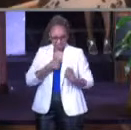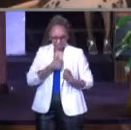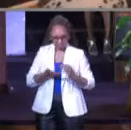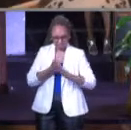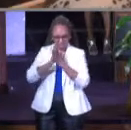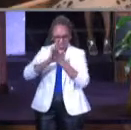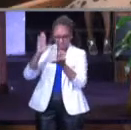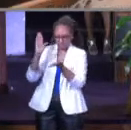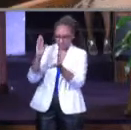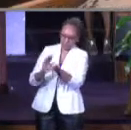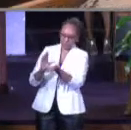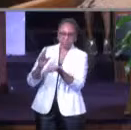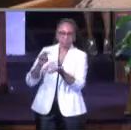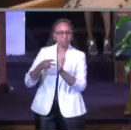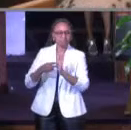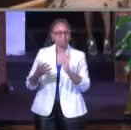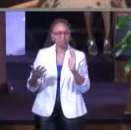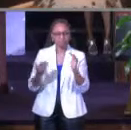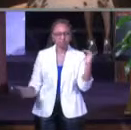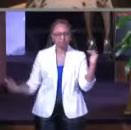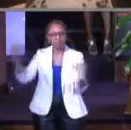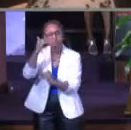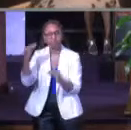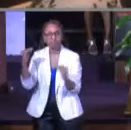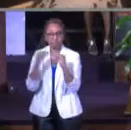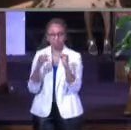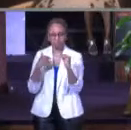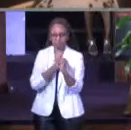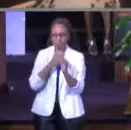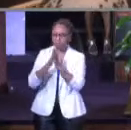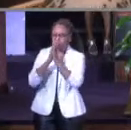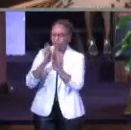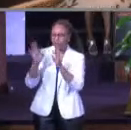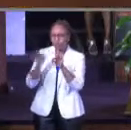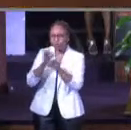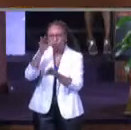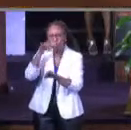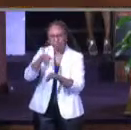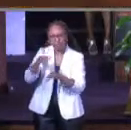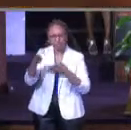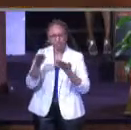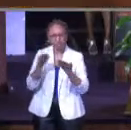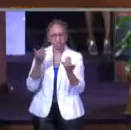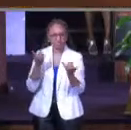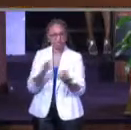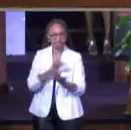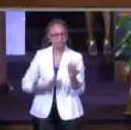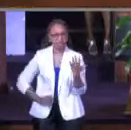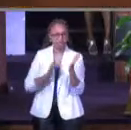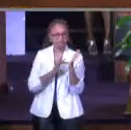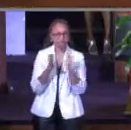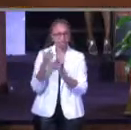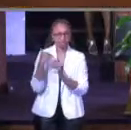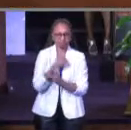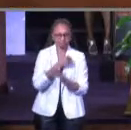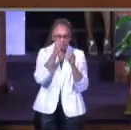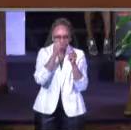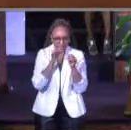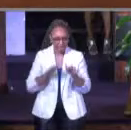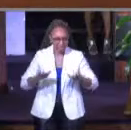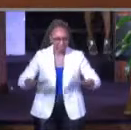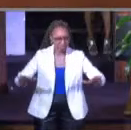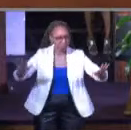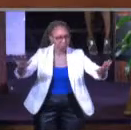and fill us up with more of you. Lord, we pray your anointing on this service today, oh God. Bless in a mighty way